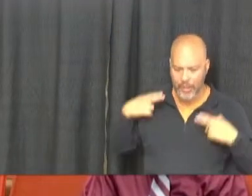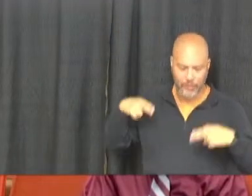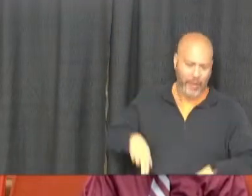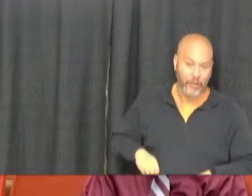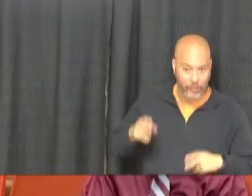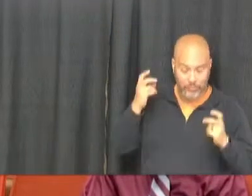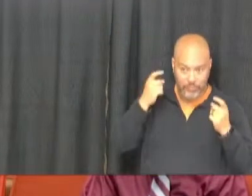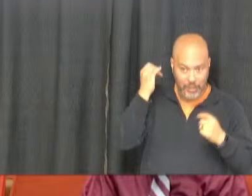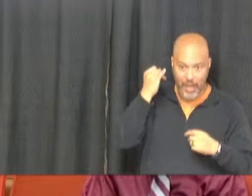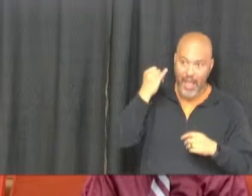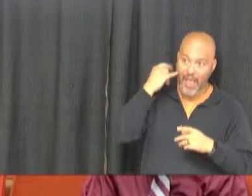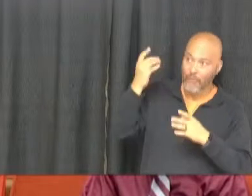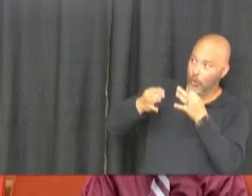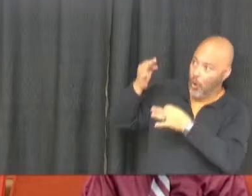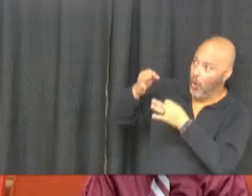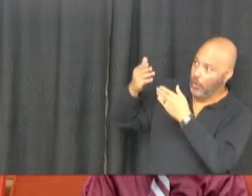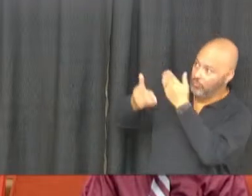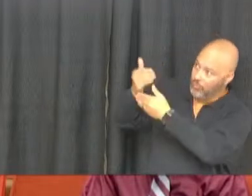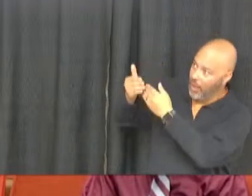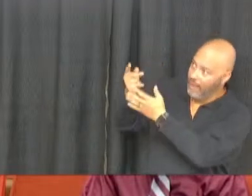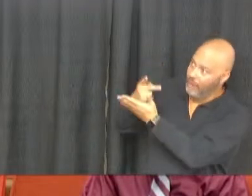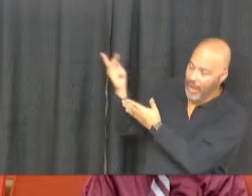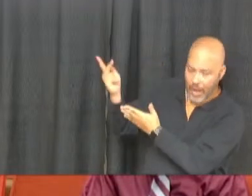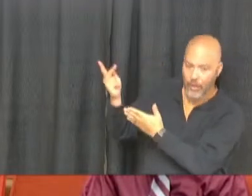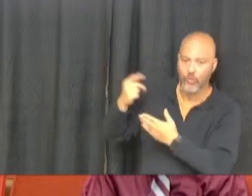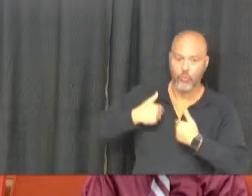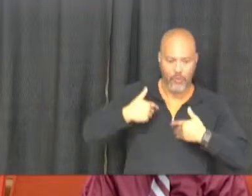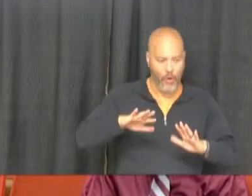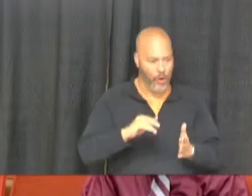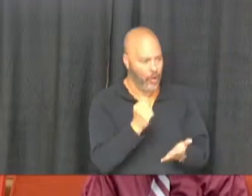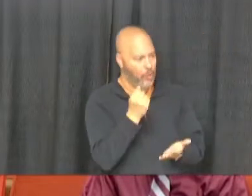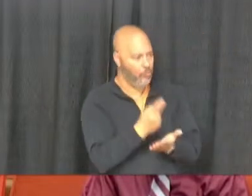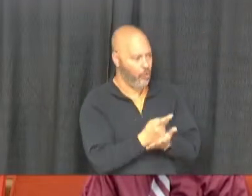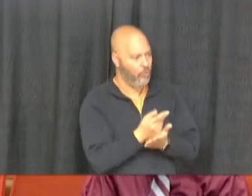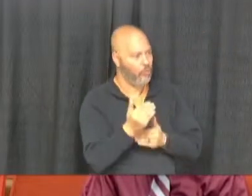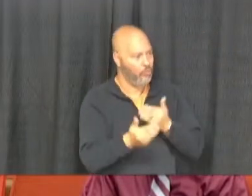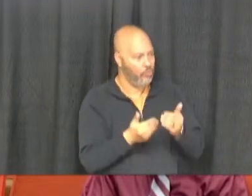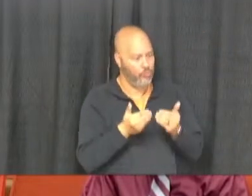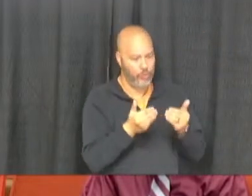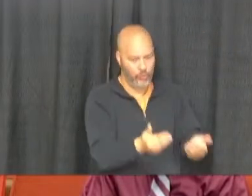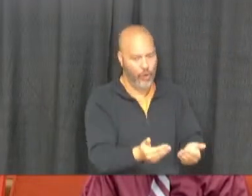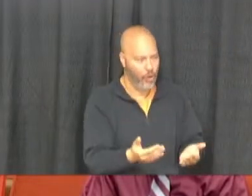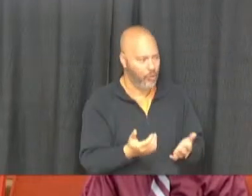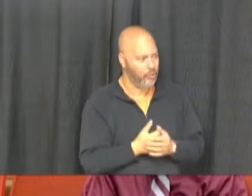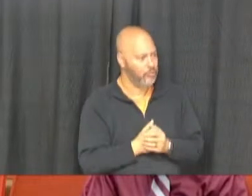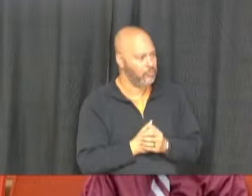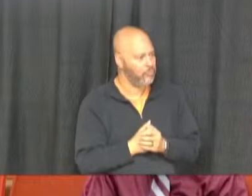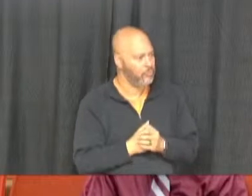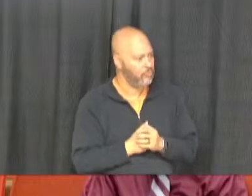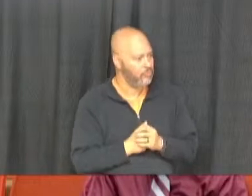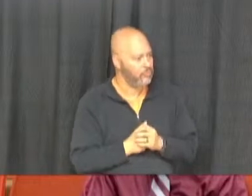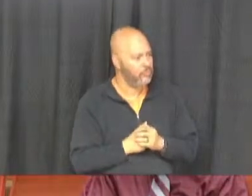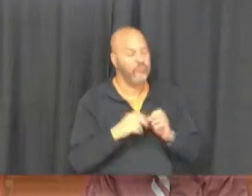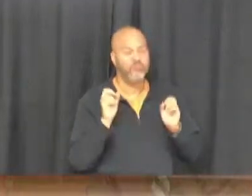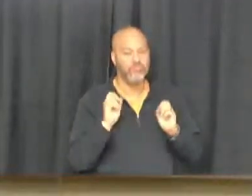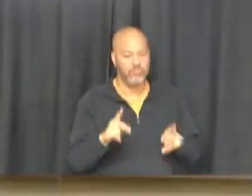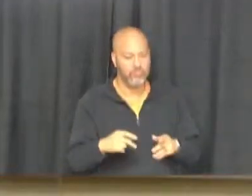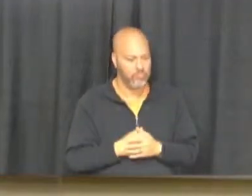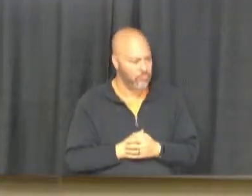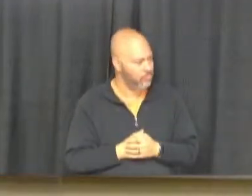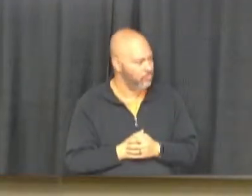in the Chancery Court fails, then we've already been approved to proceed forward in our action. Okay. All right. Thank